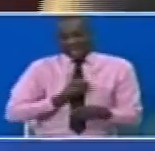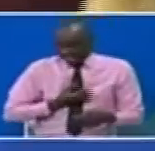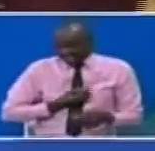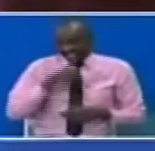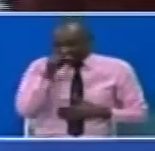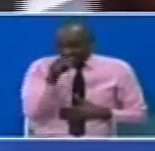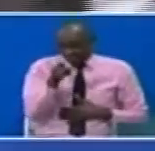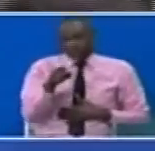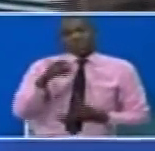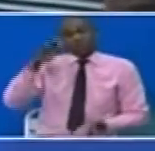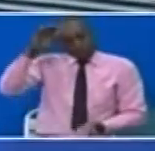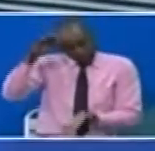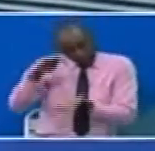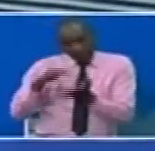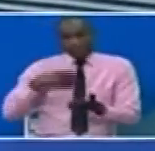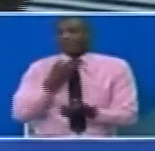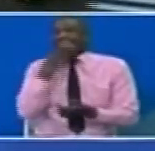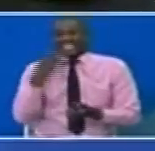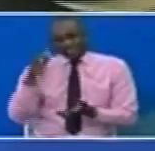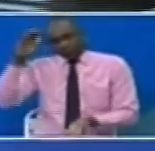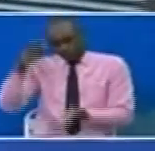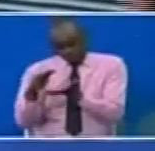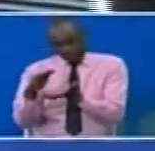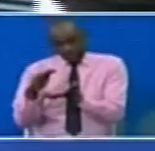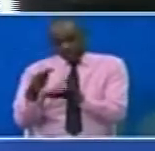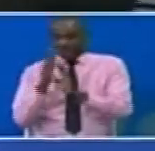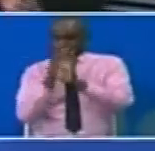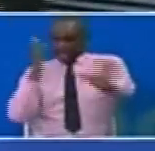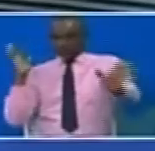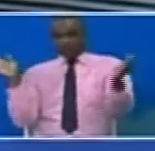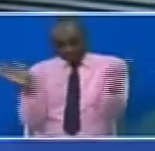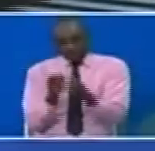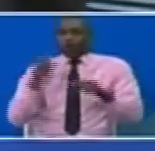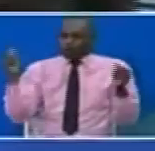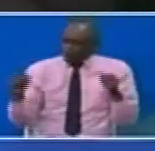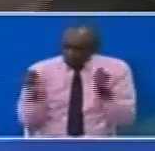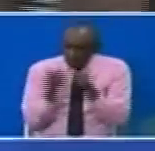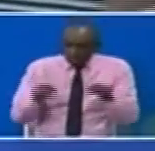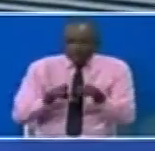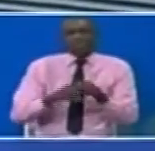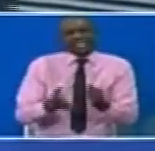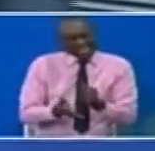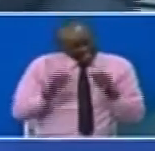ease congestion at the Kenyatta National Hospital, but also save millions of Kenyans the